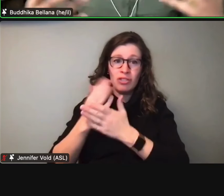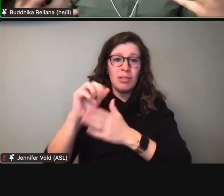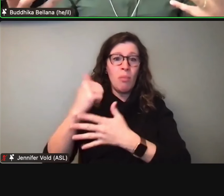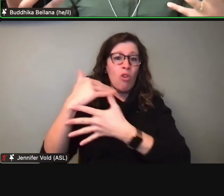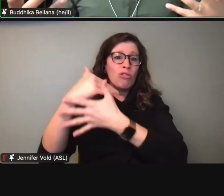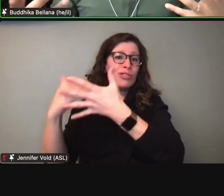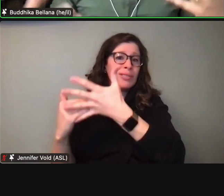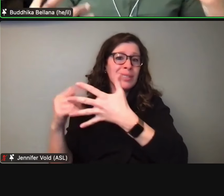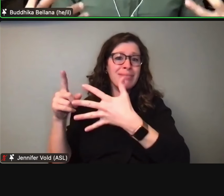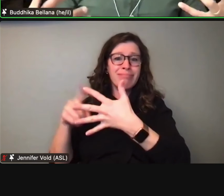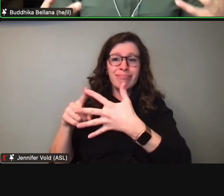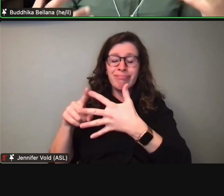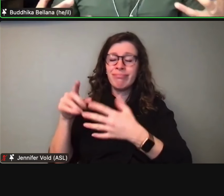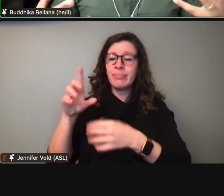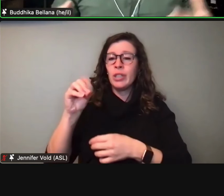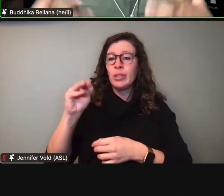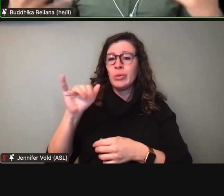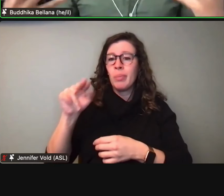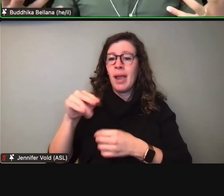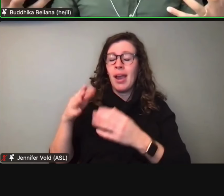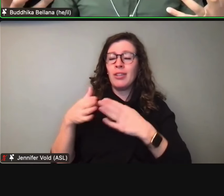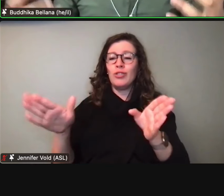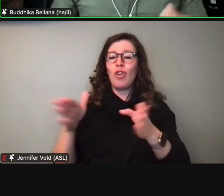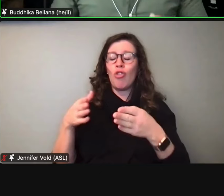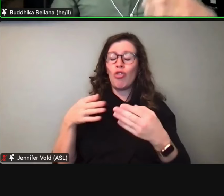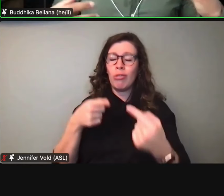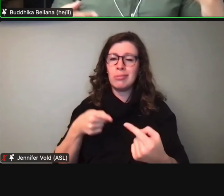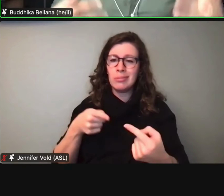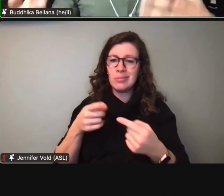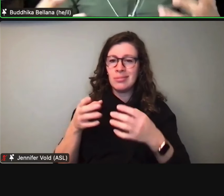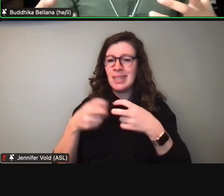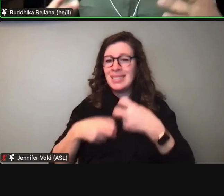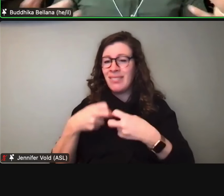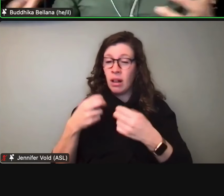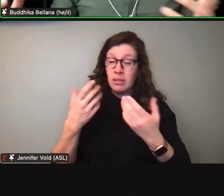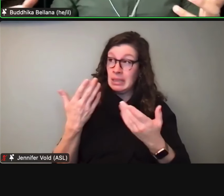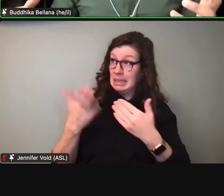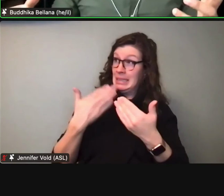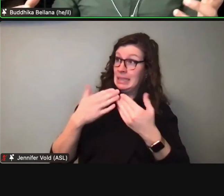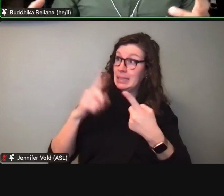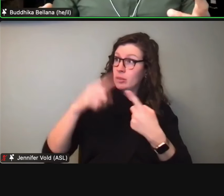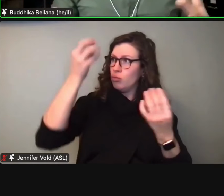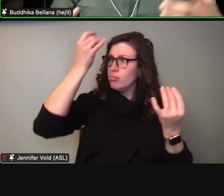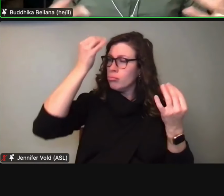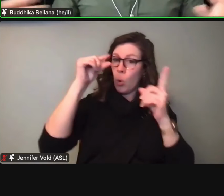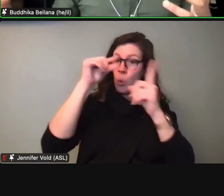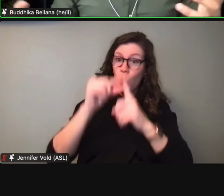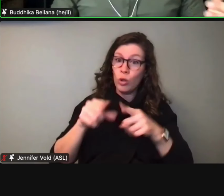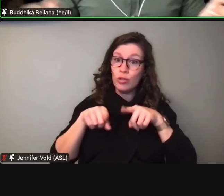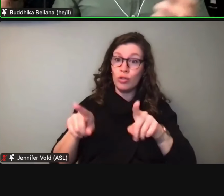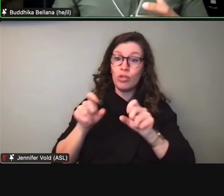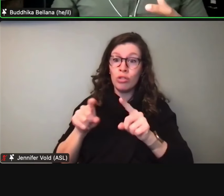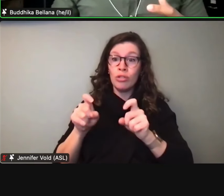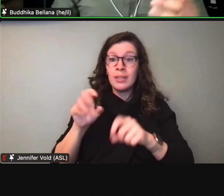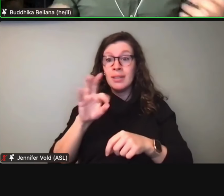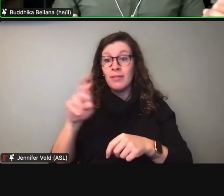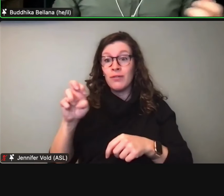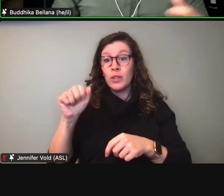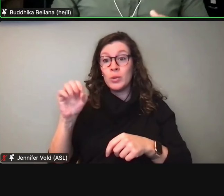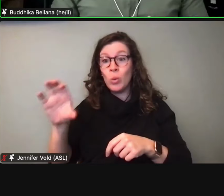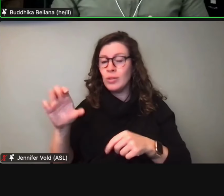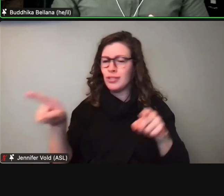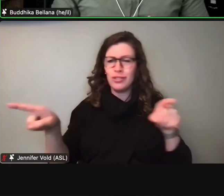general difficulty, how easy it was to access words during free association changed before